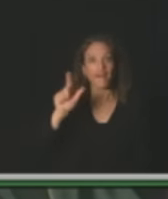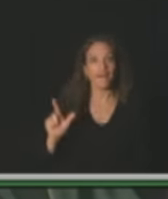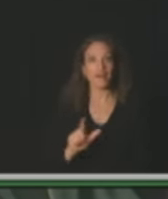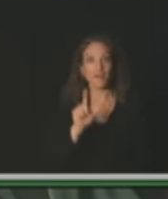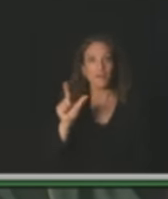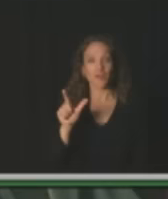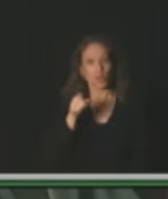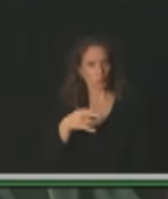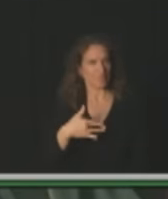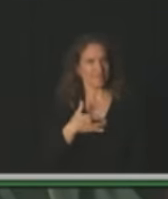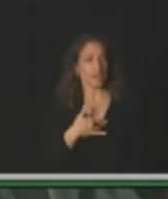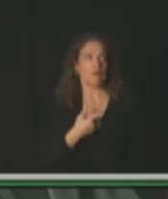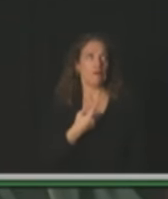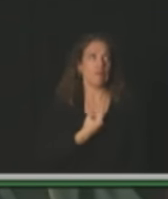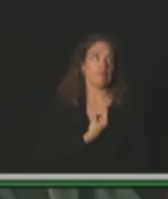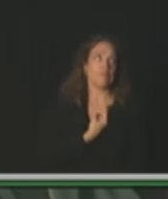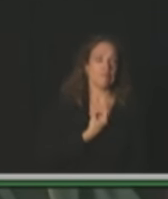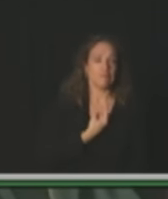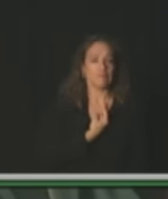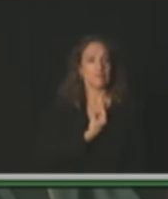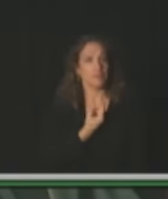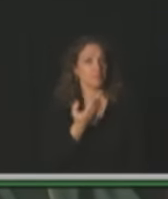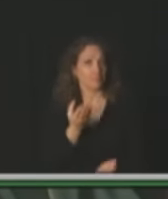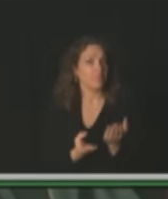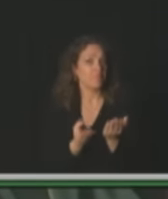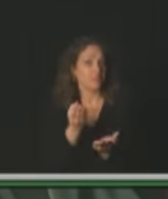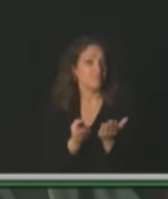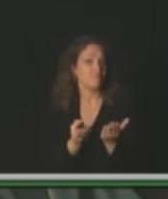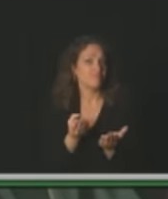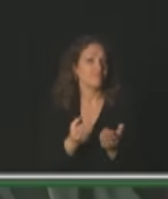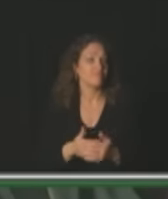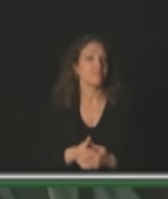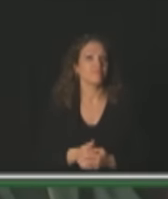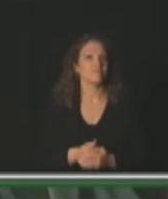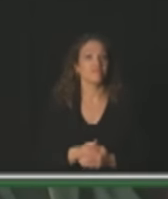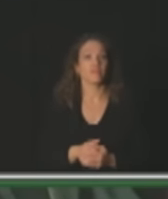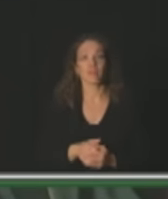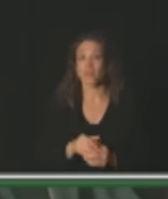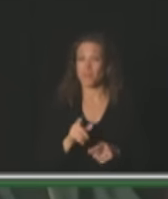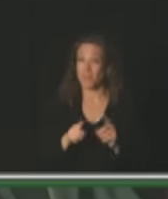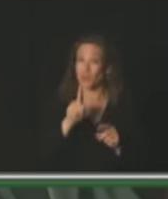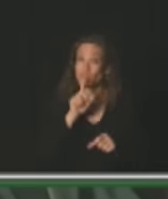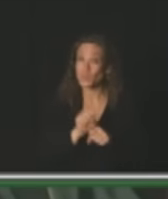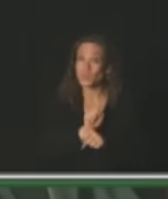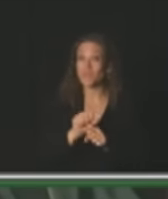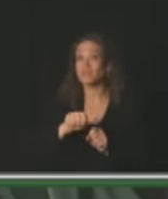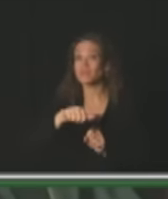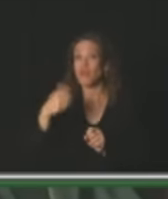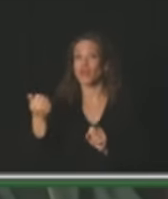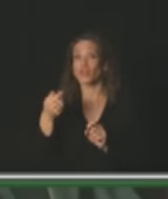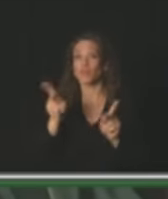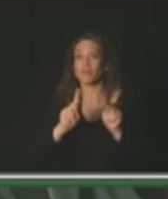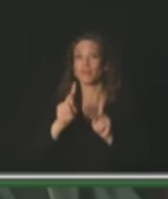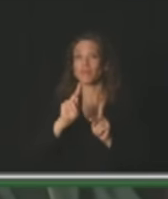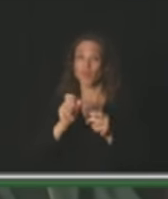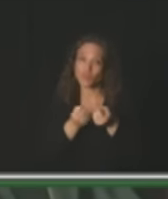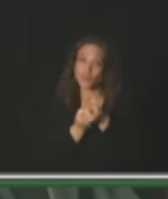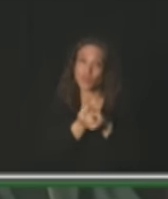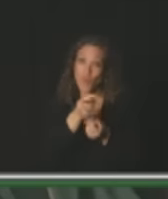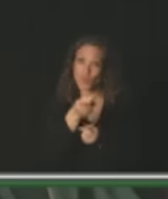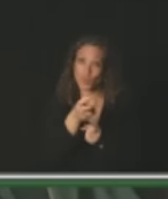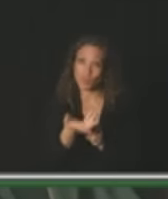very much alone, but there were others who were supporting you. Your